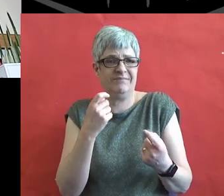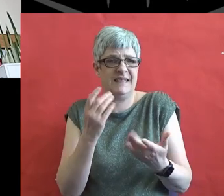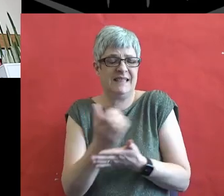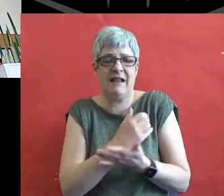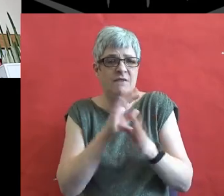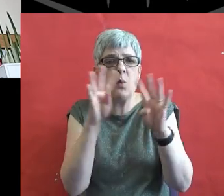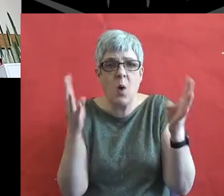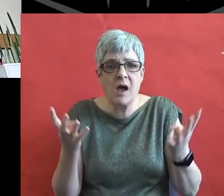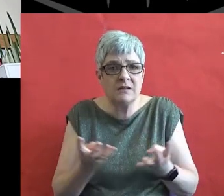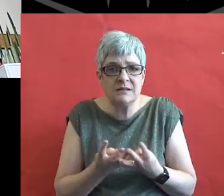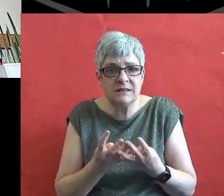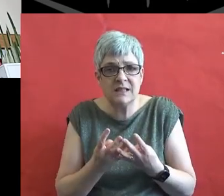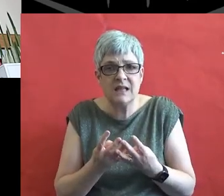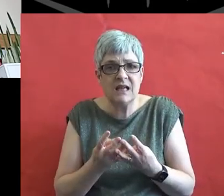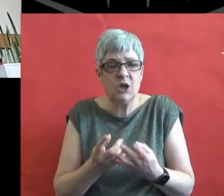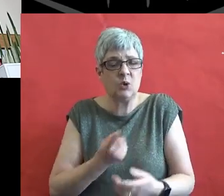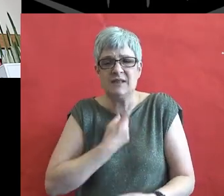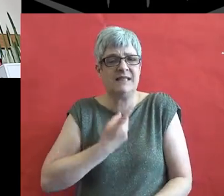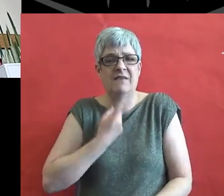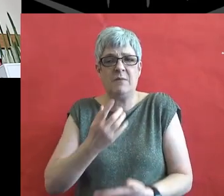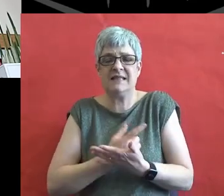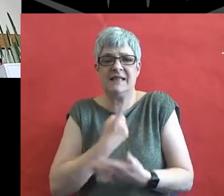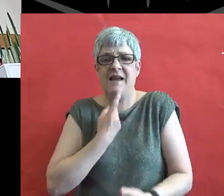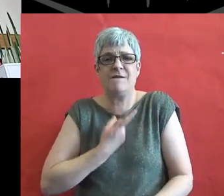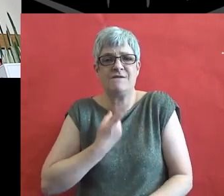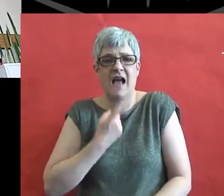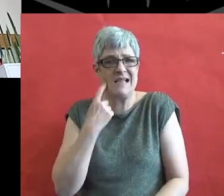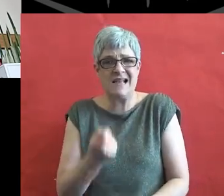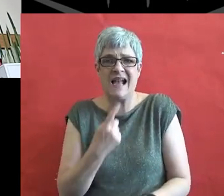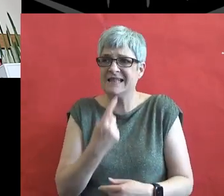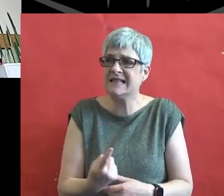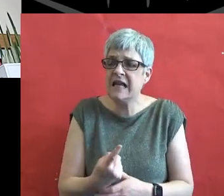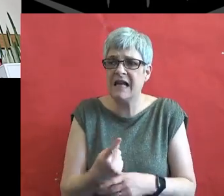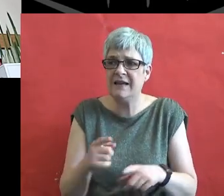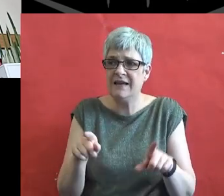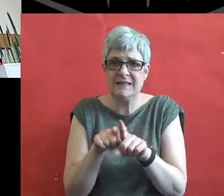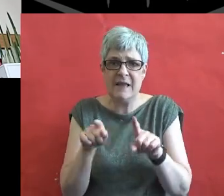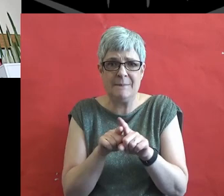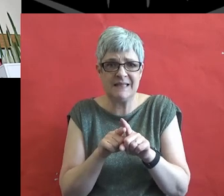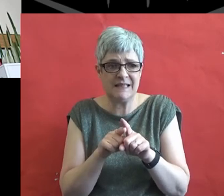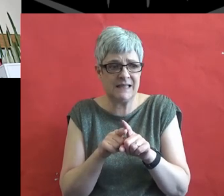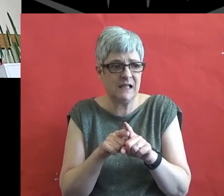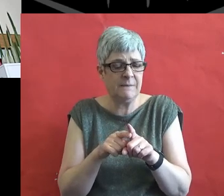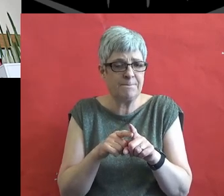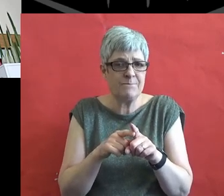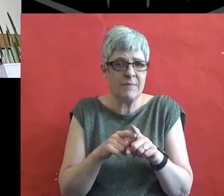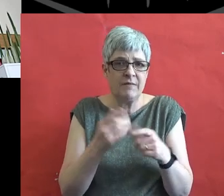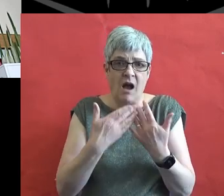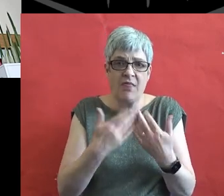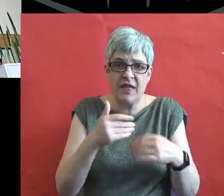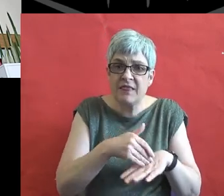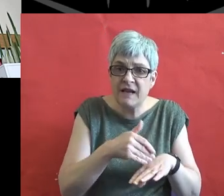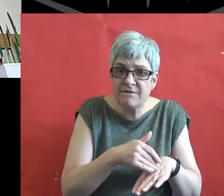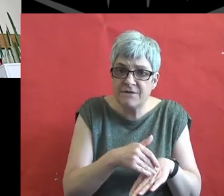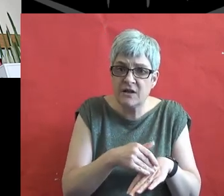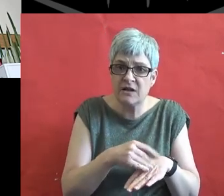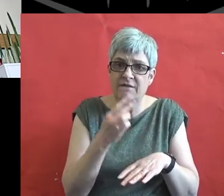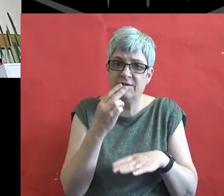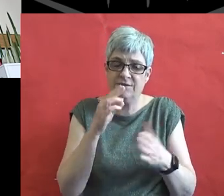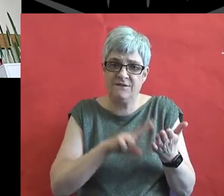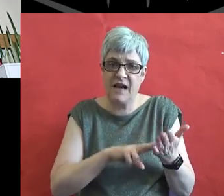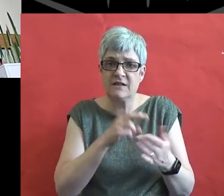world. Jesus could not save himself and be able to say, as he did to the other thief at verse